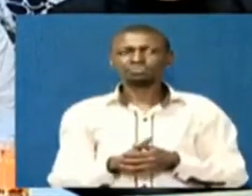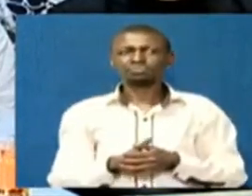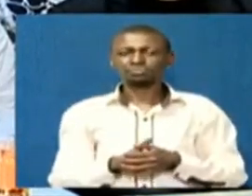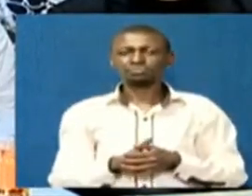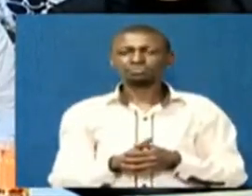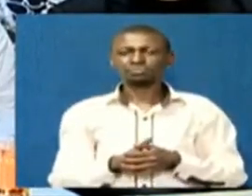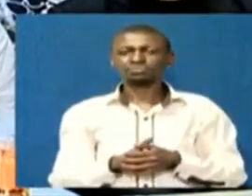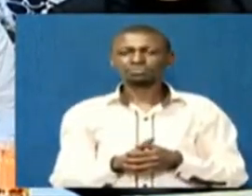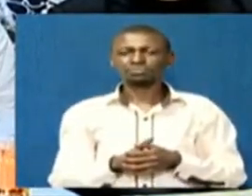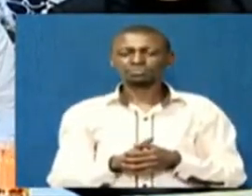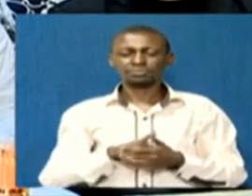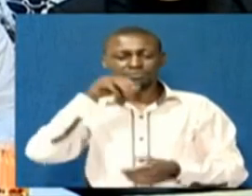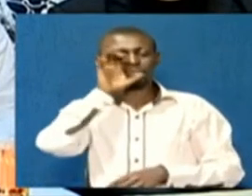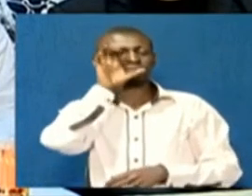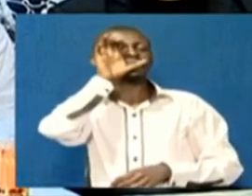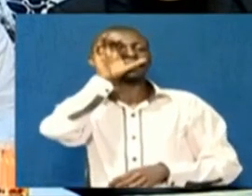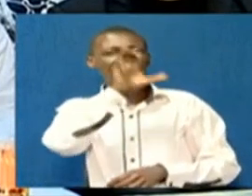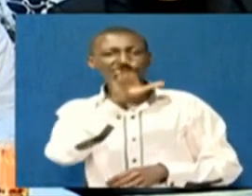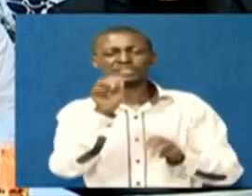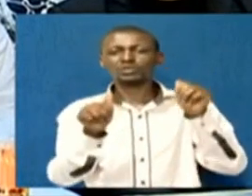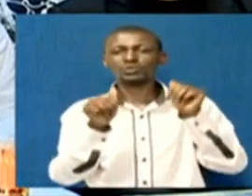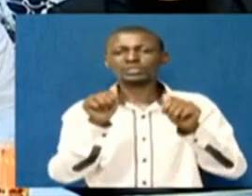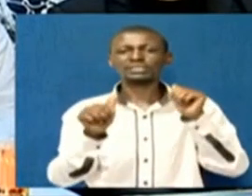And that is the curse